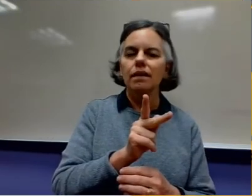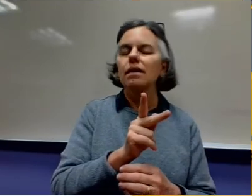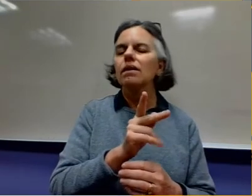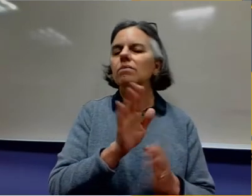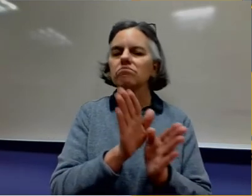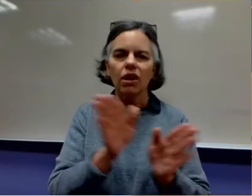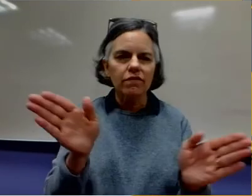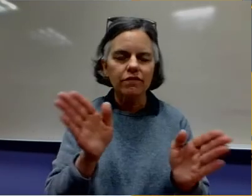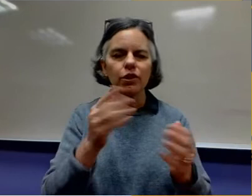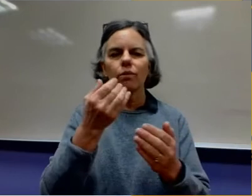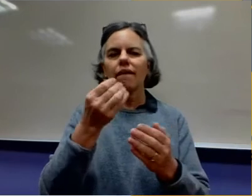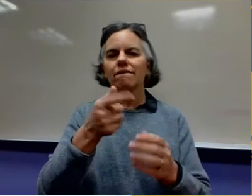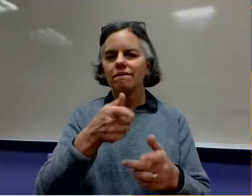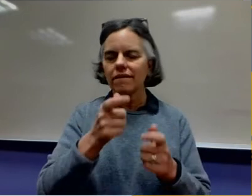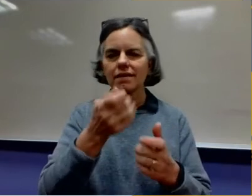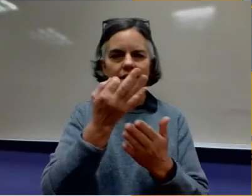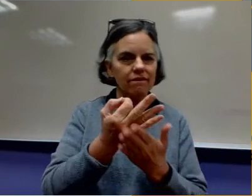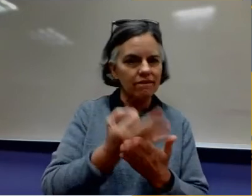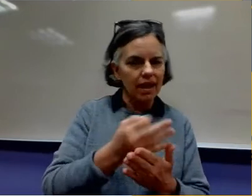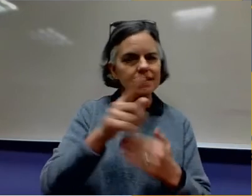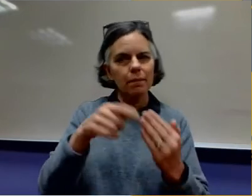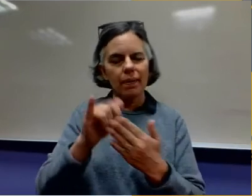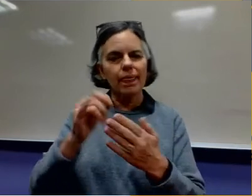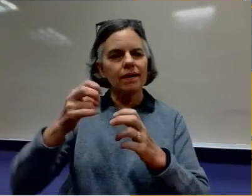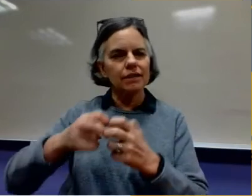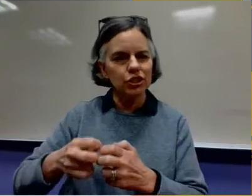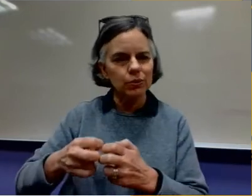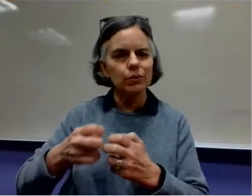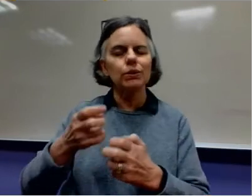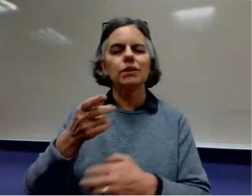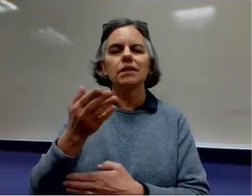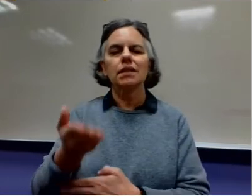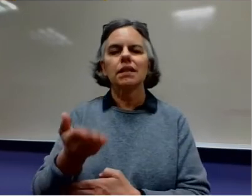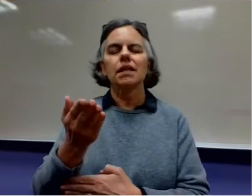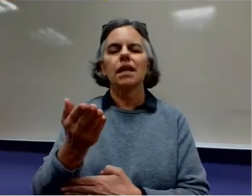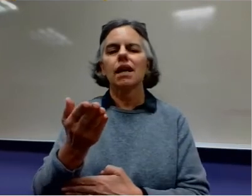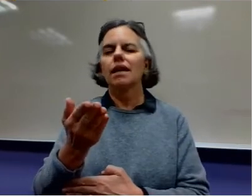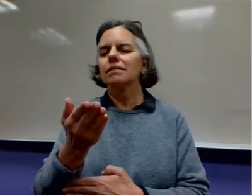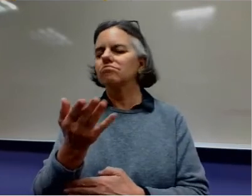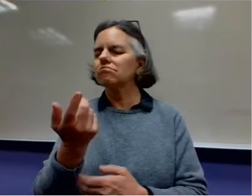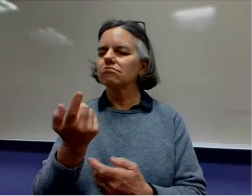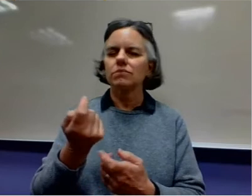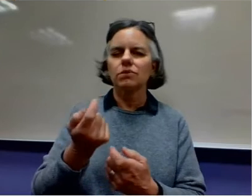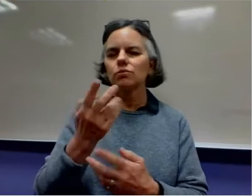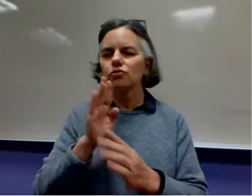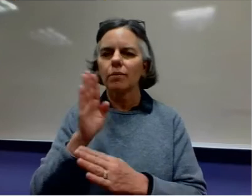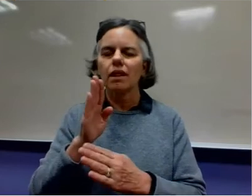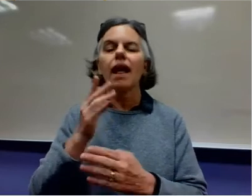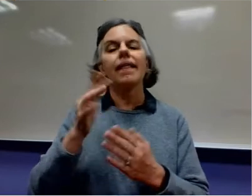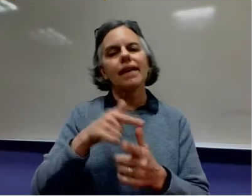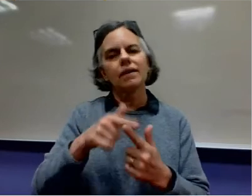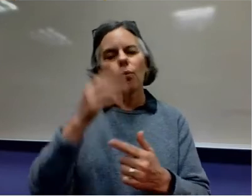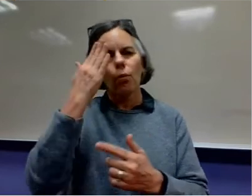through overview, fast facts about that issue, and this one's having a little trouble, and then why